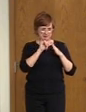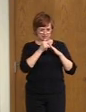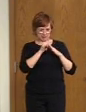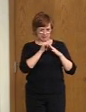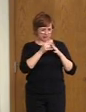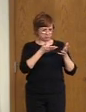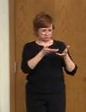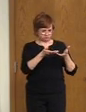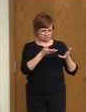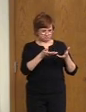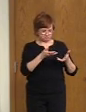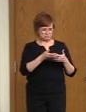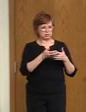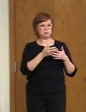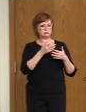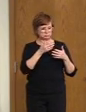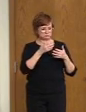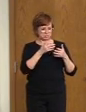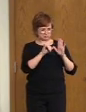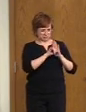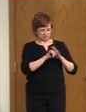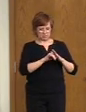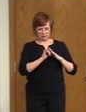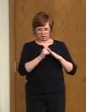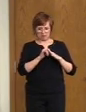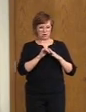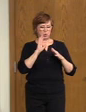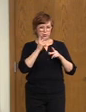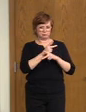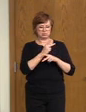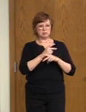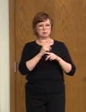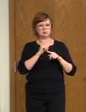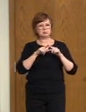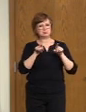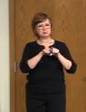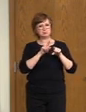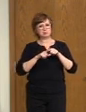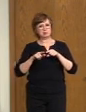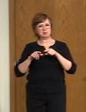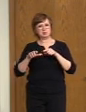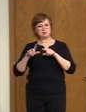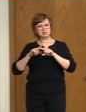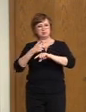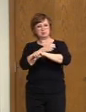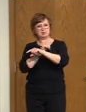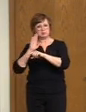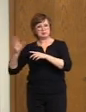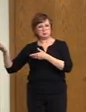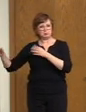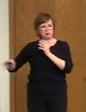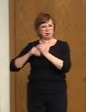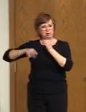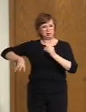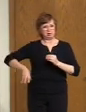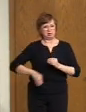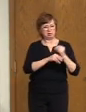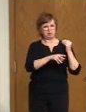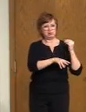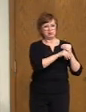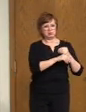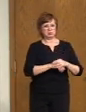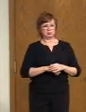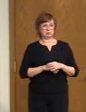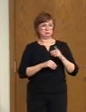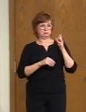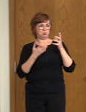correctly pointed out, at multiple distribution sites as we move to a more population-based, broader program. So with that, I'll see if Mr. Will